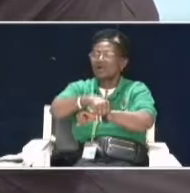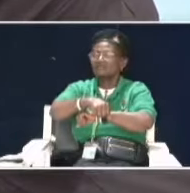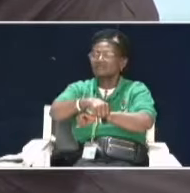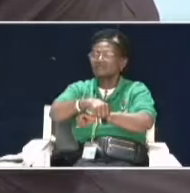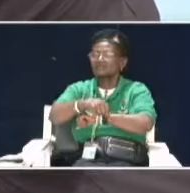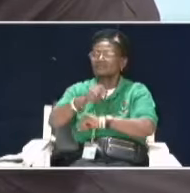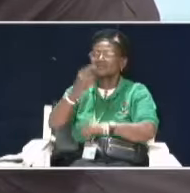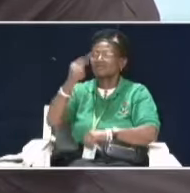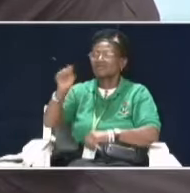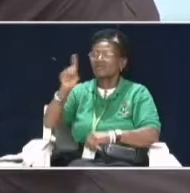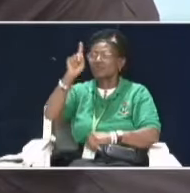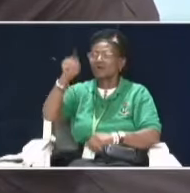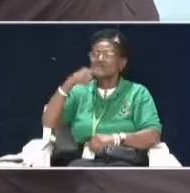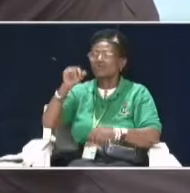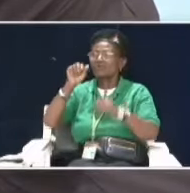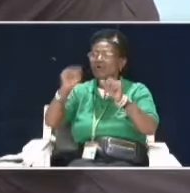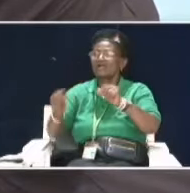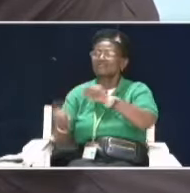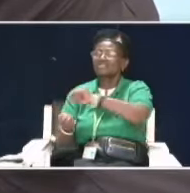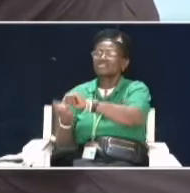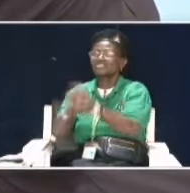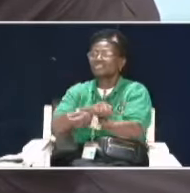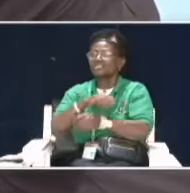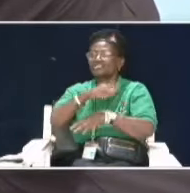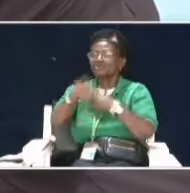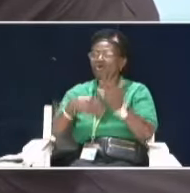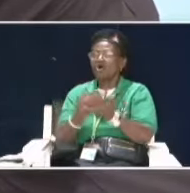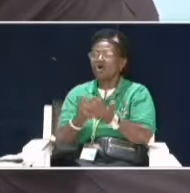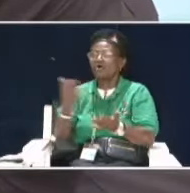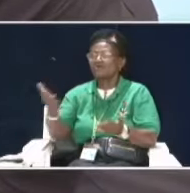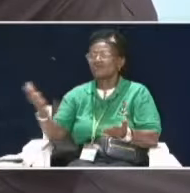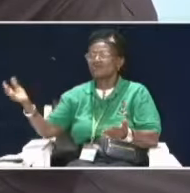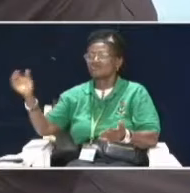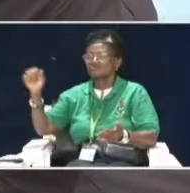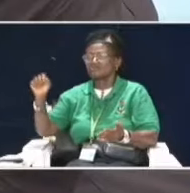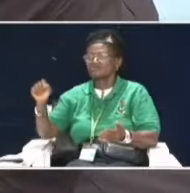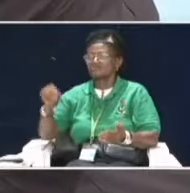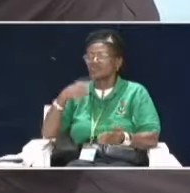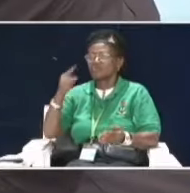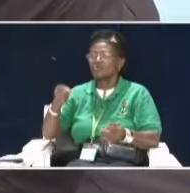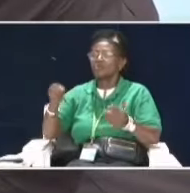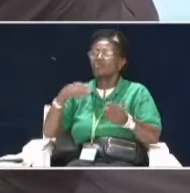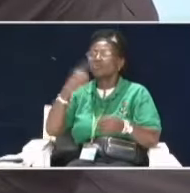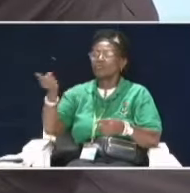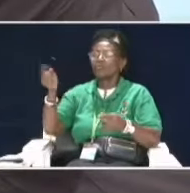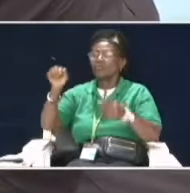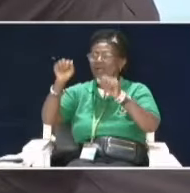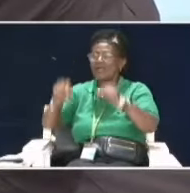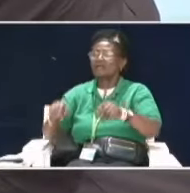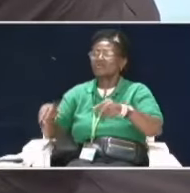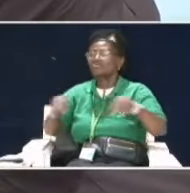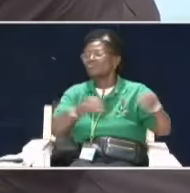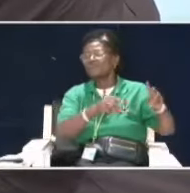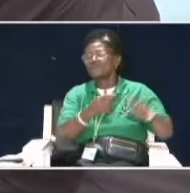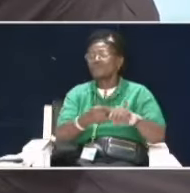the one who can change all things, who can move from shame to glory.